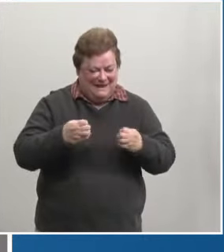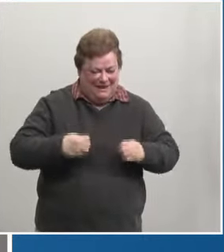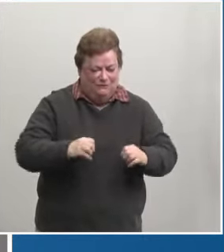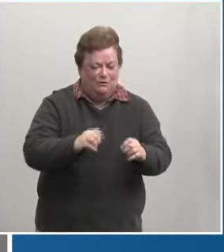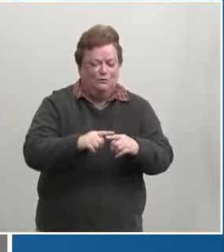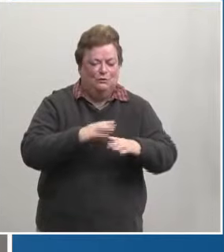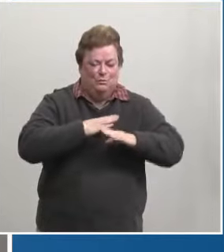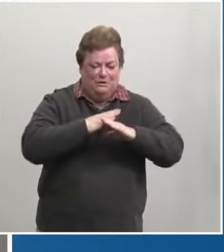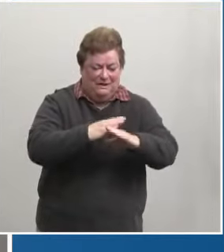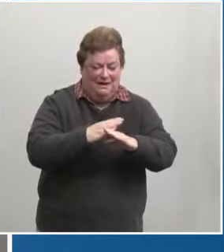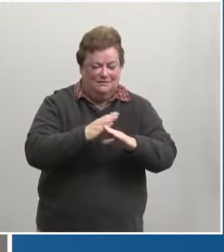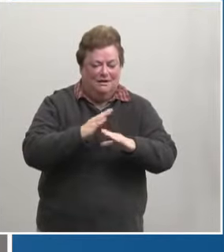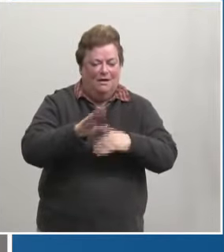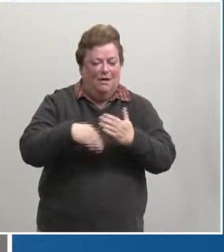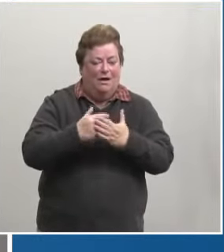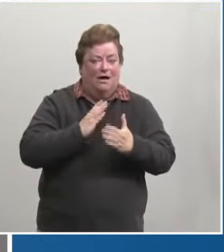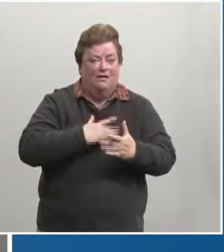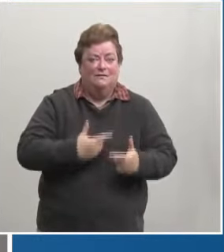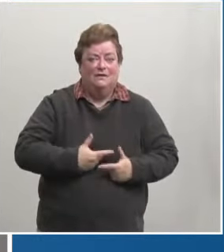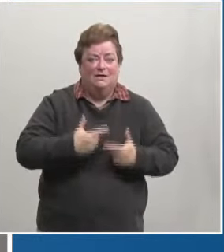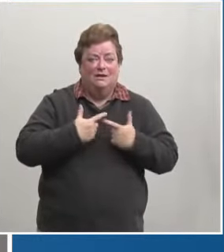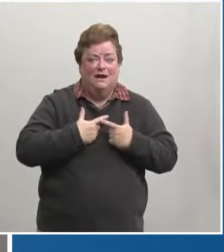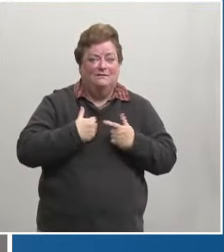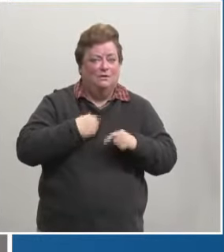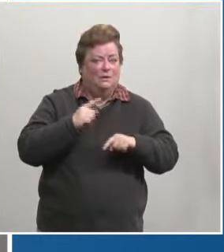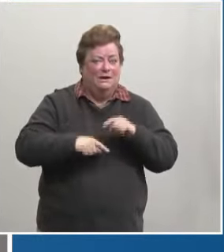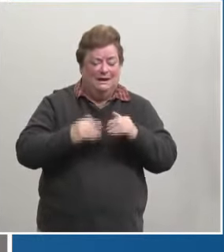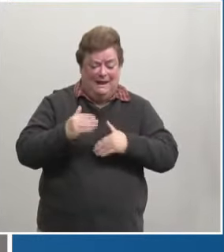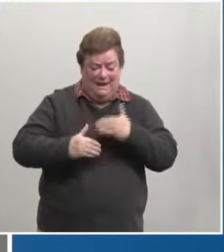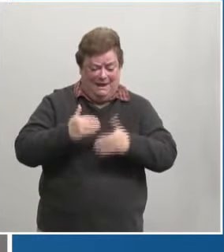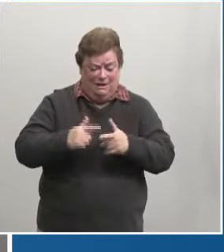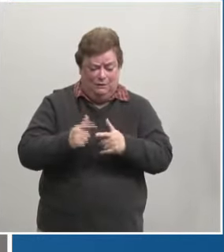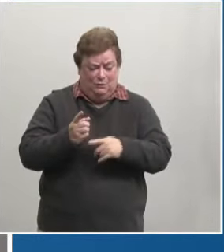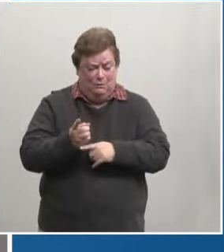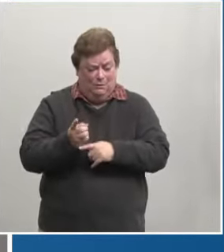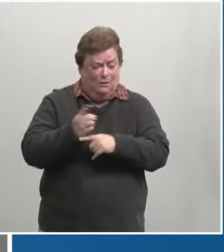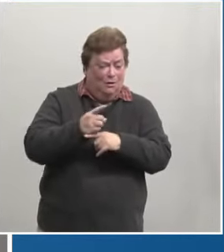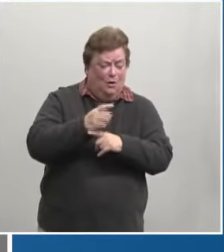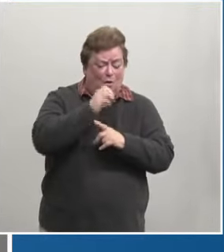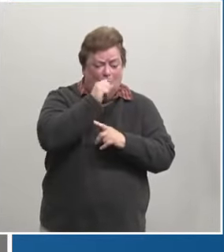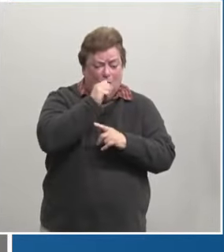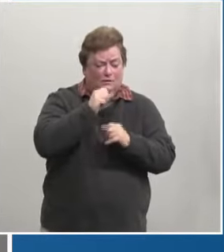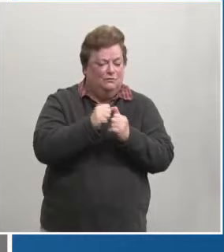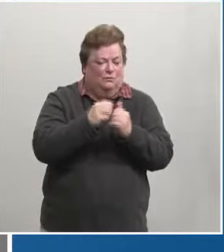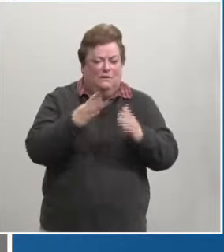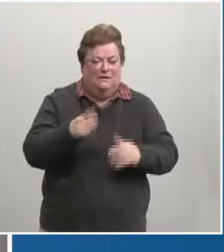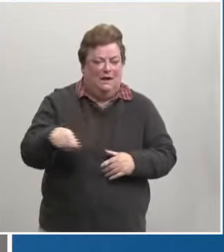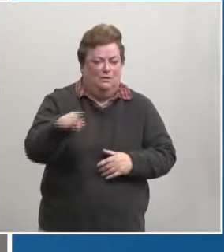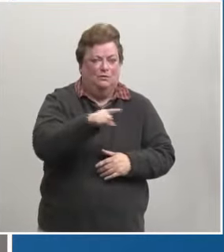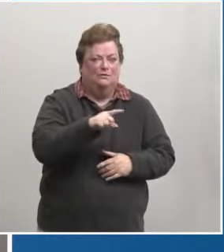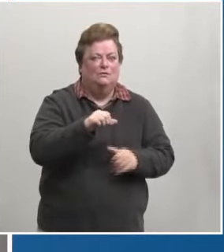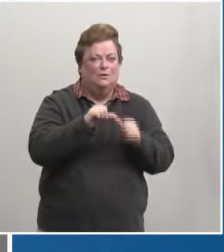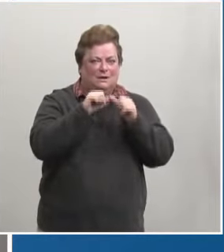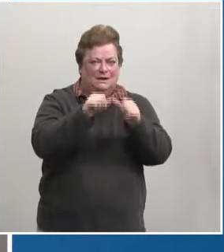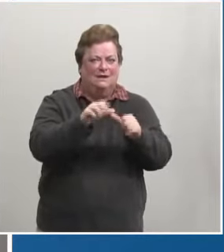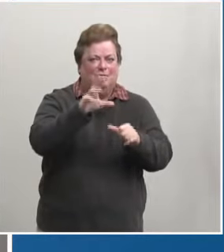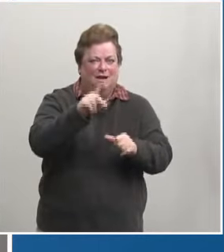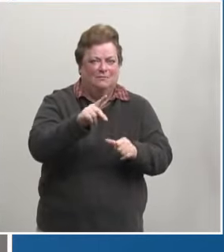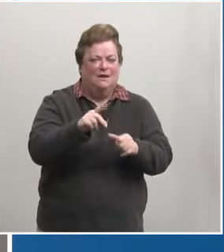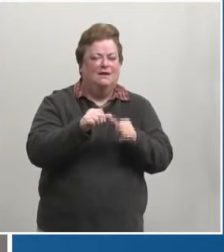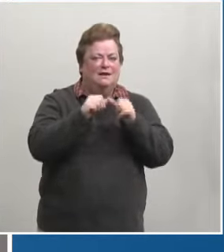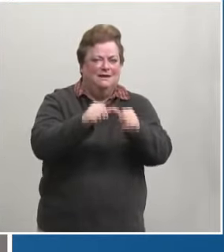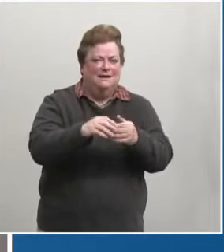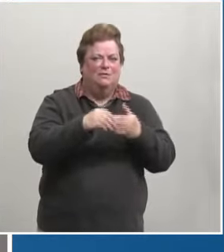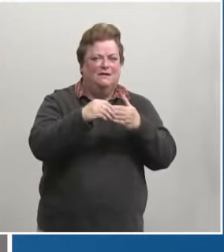livelihoods. We could not have made this progress into elevated orange on our risk dial without you. So keep it up, friends. Keep